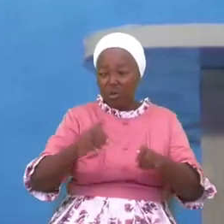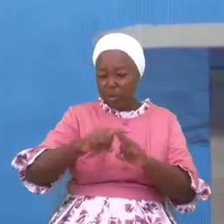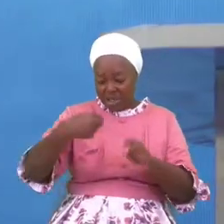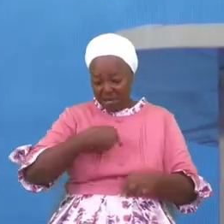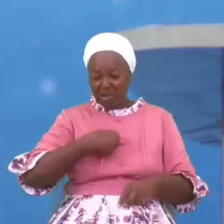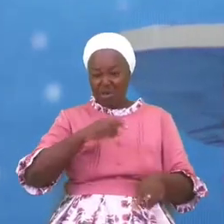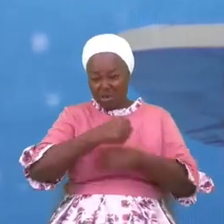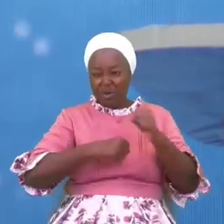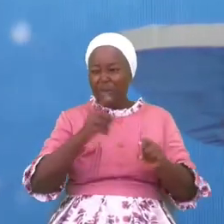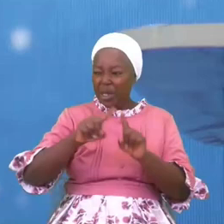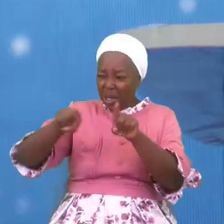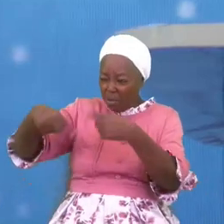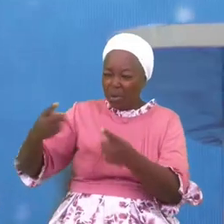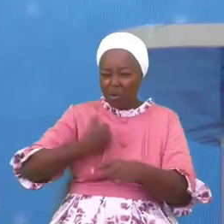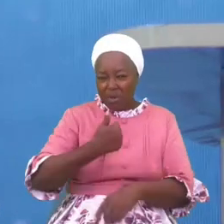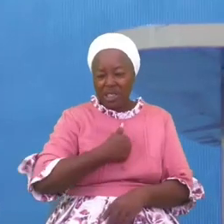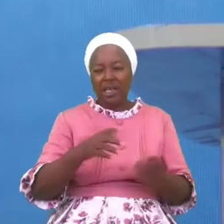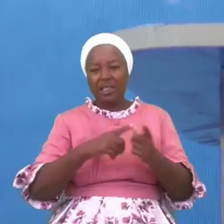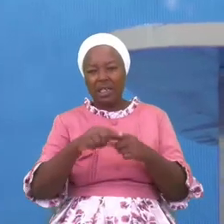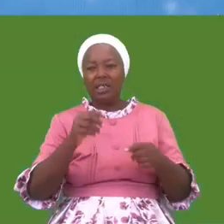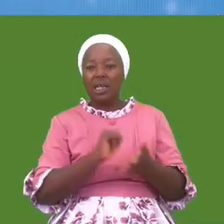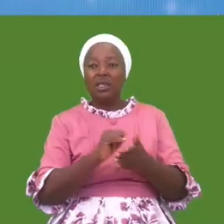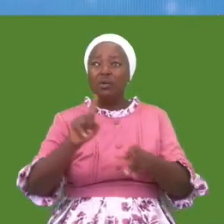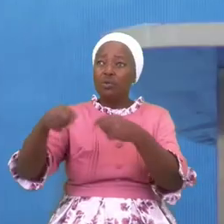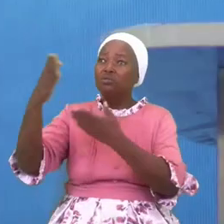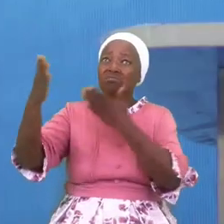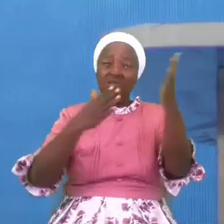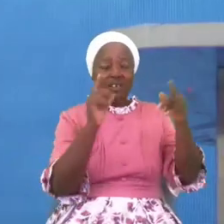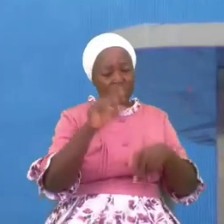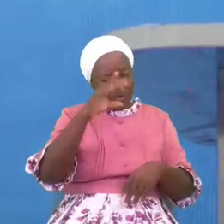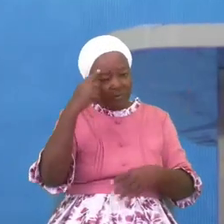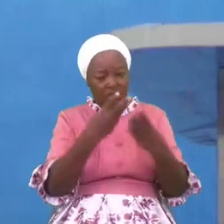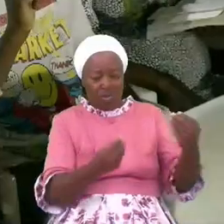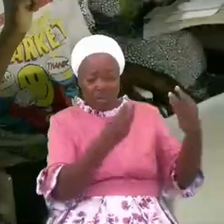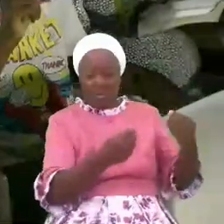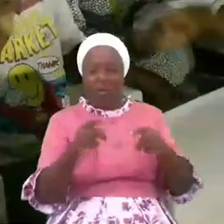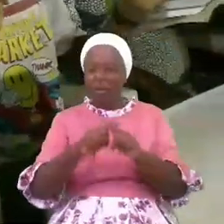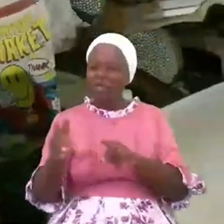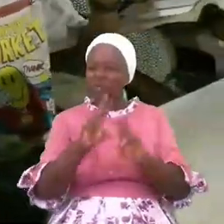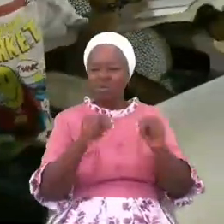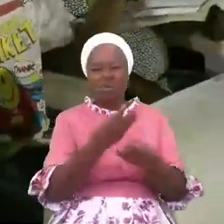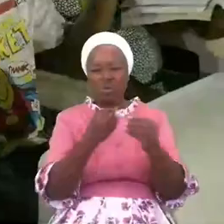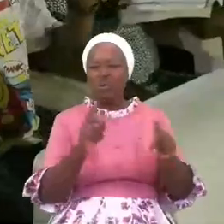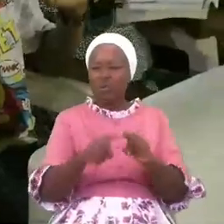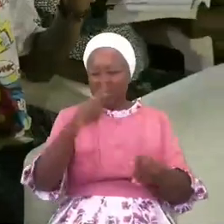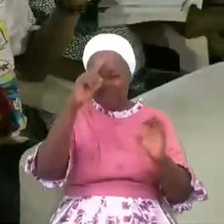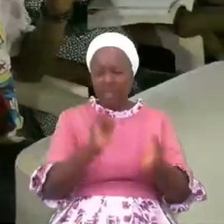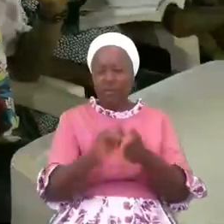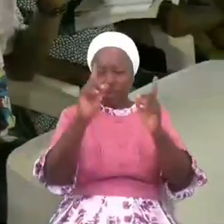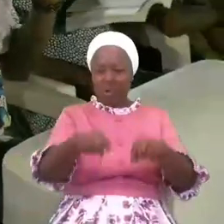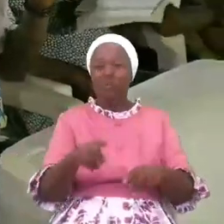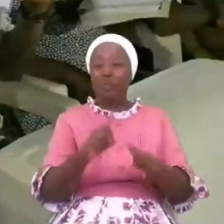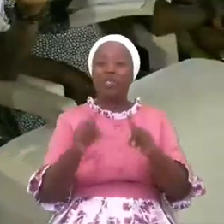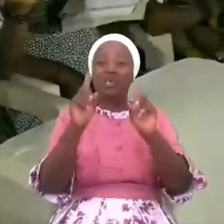no relief. I am going there. And she came and she got her miracle. She would not